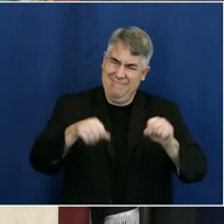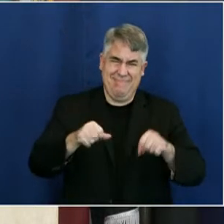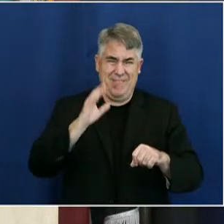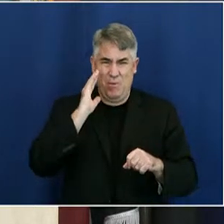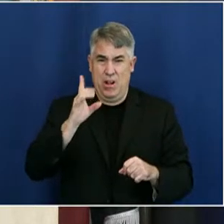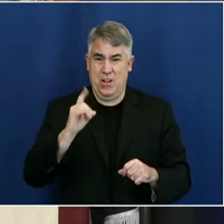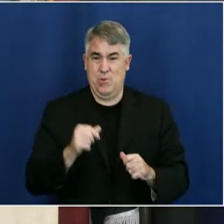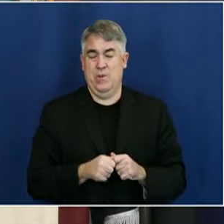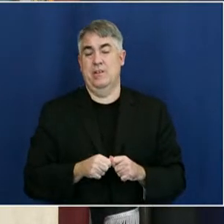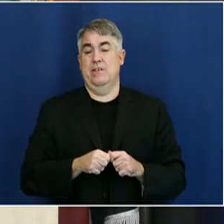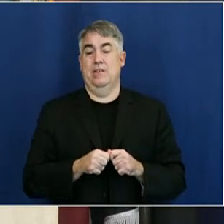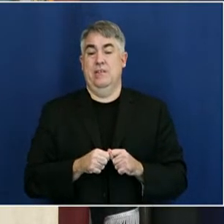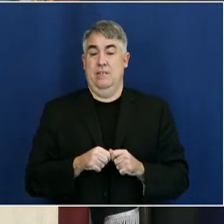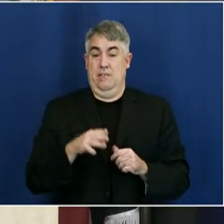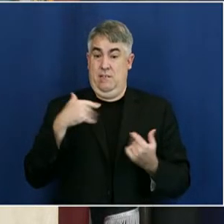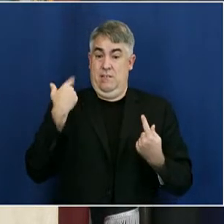than